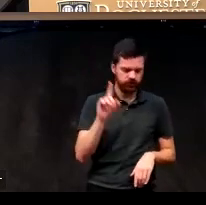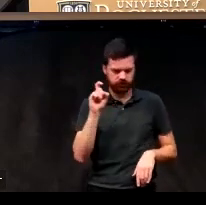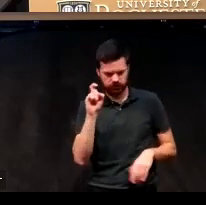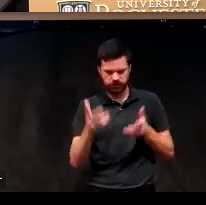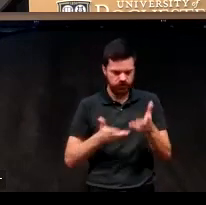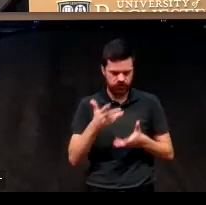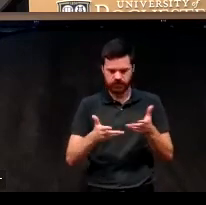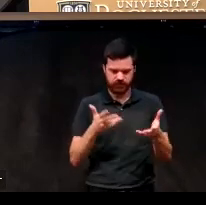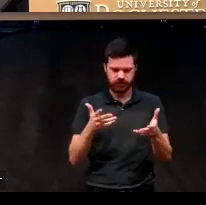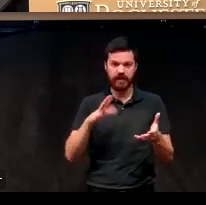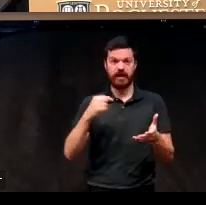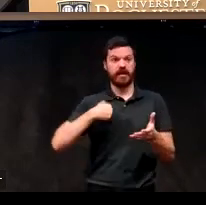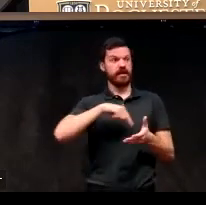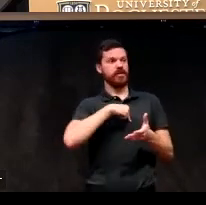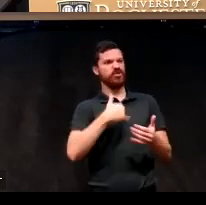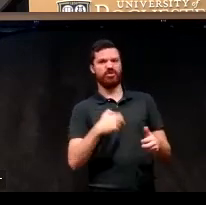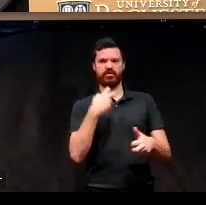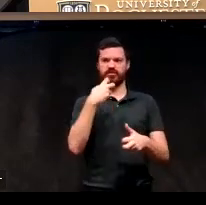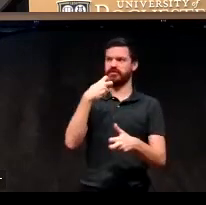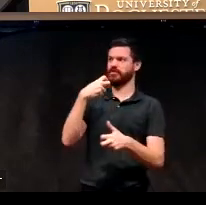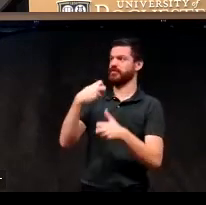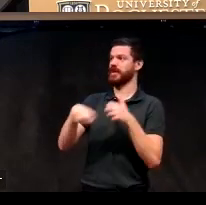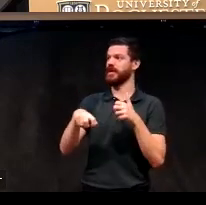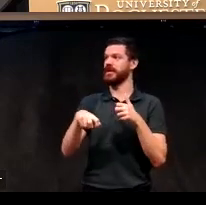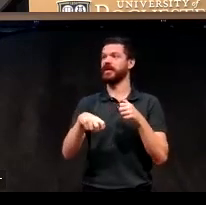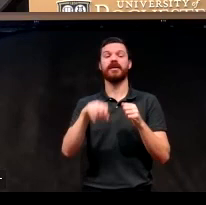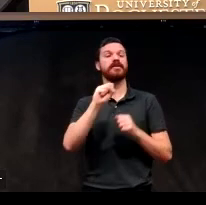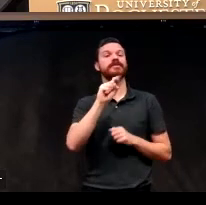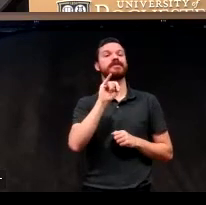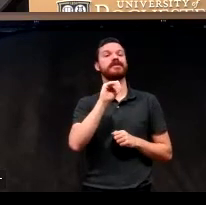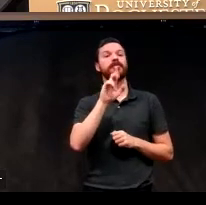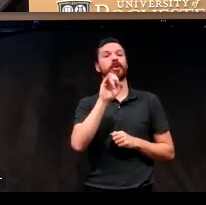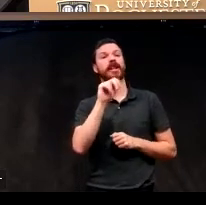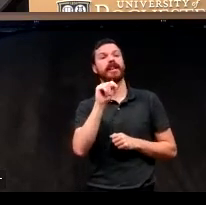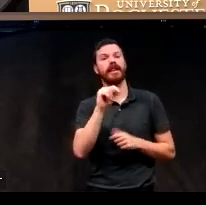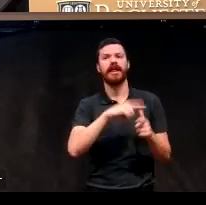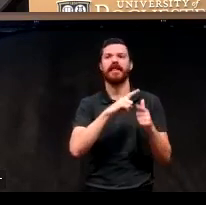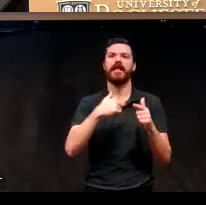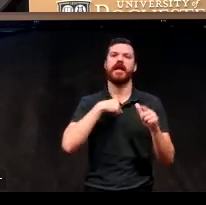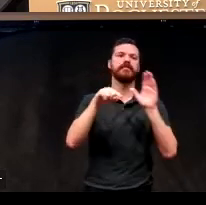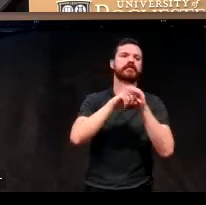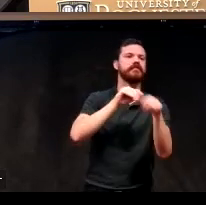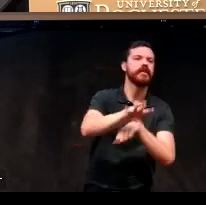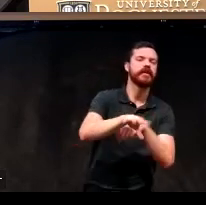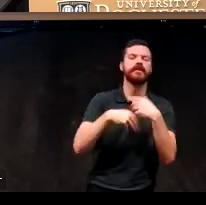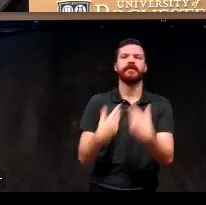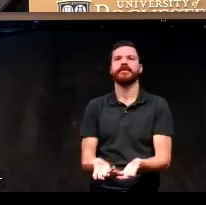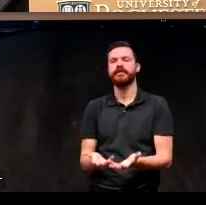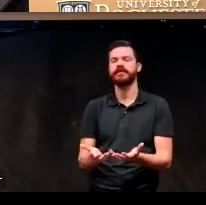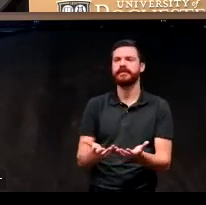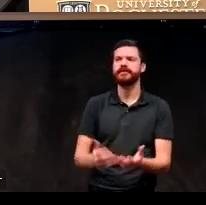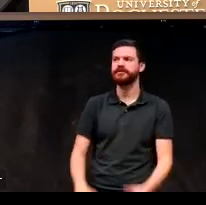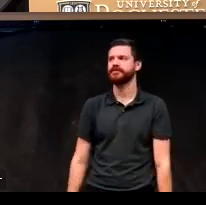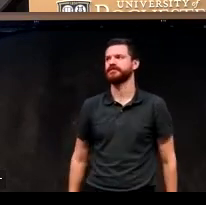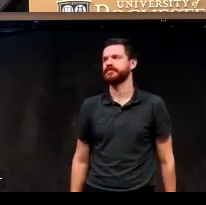very difficult, particularly, you know, stimulants. Do you give them a stimulant? There are downsides. And one of the things